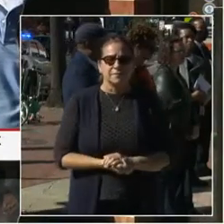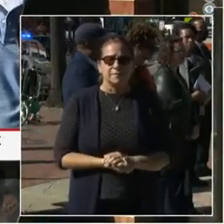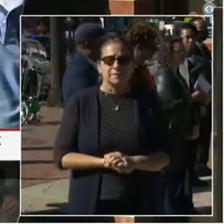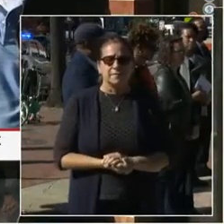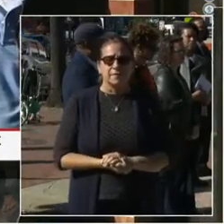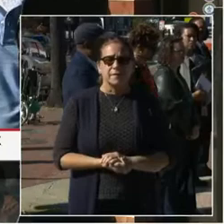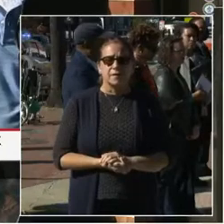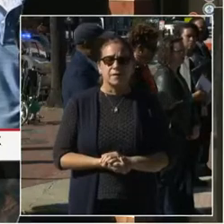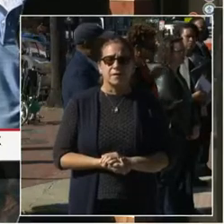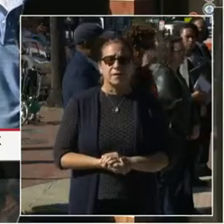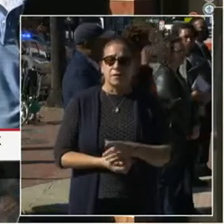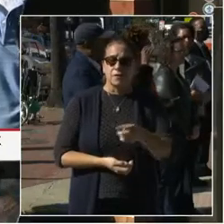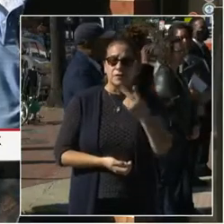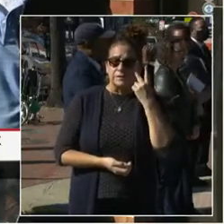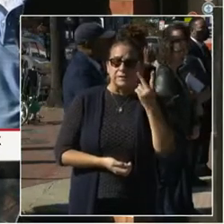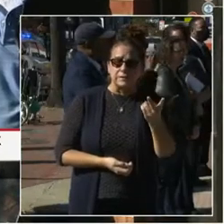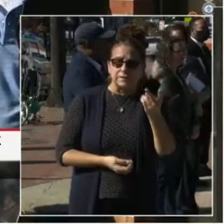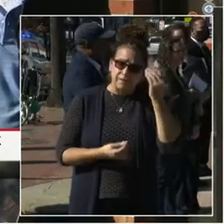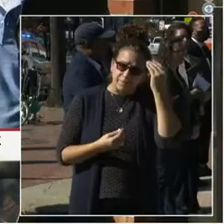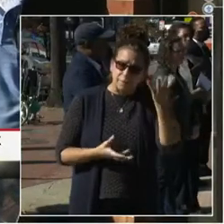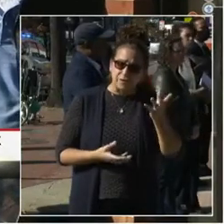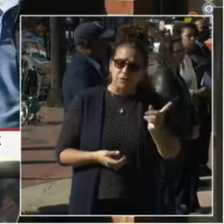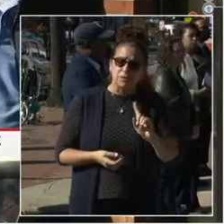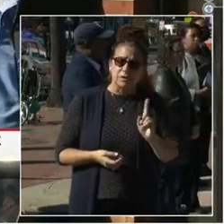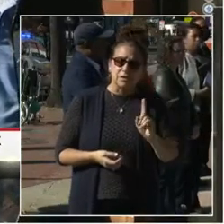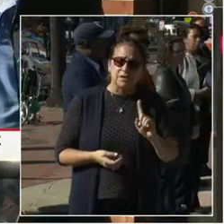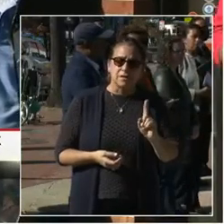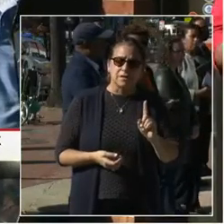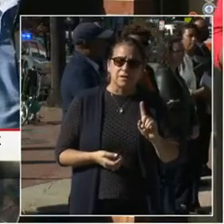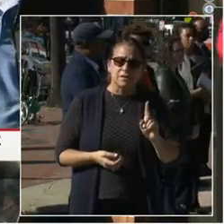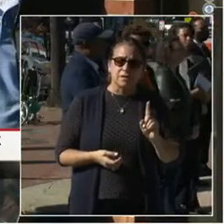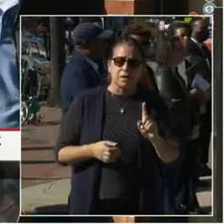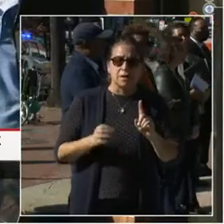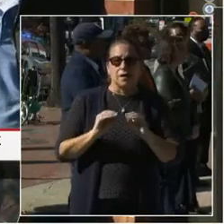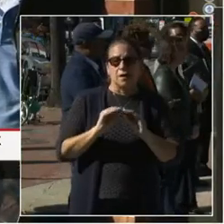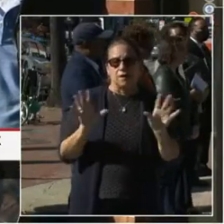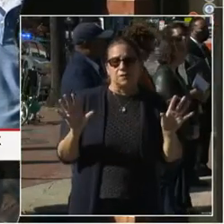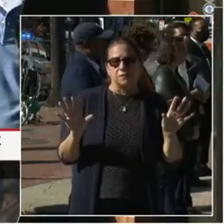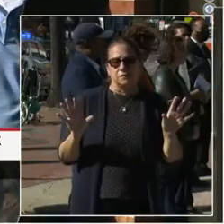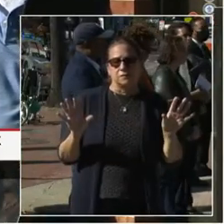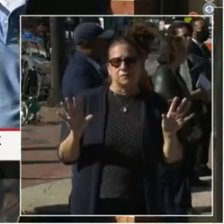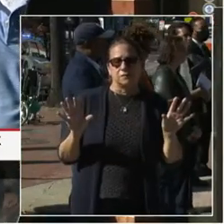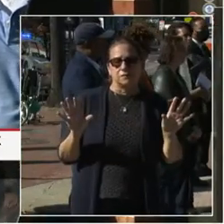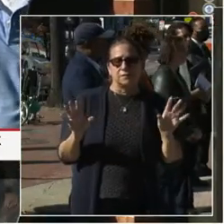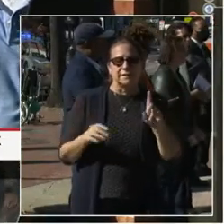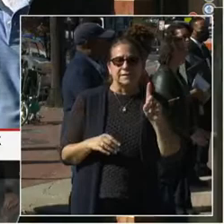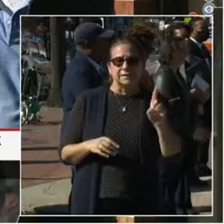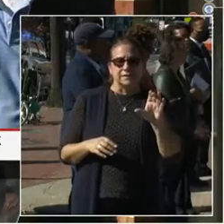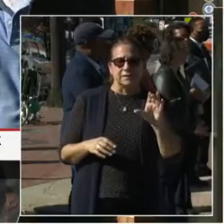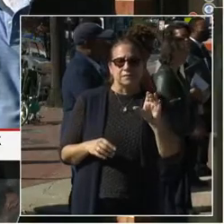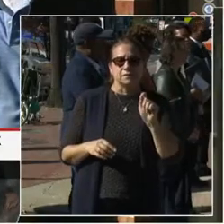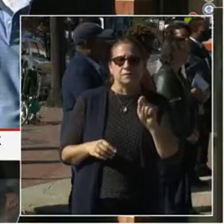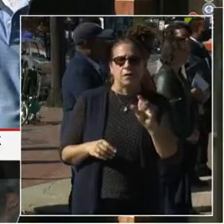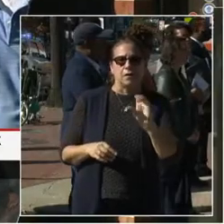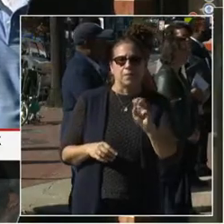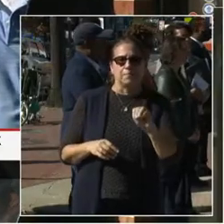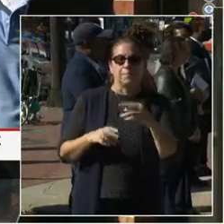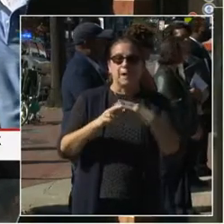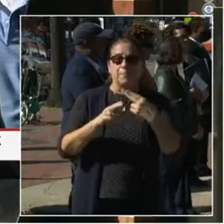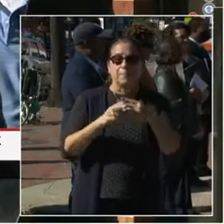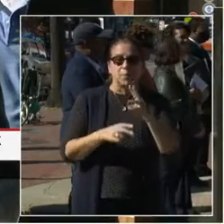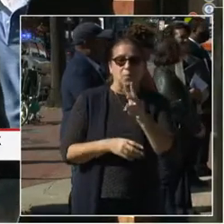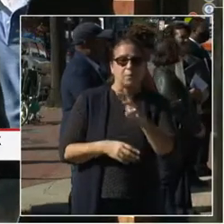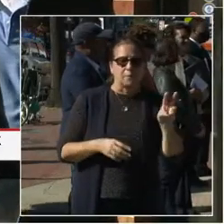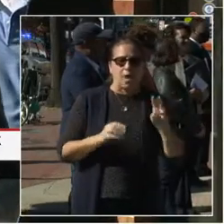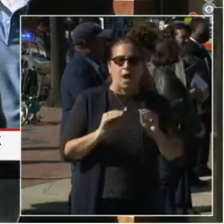obviously.dc.com, that's where you can find all the opportunities that I just talked about. But It's noon. I'm getting hungry. So let's